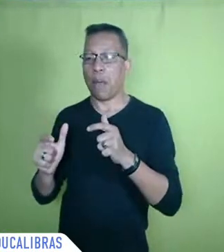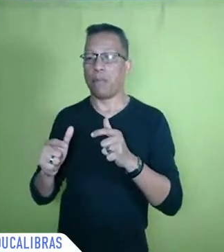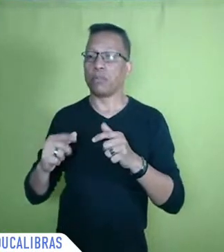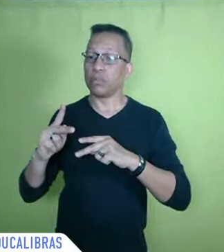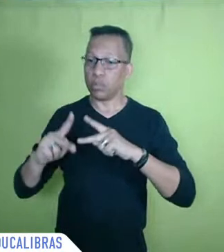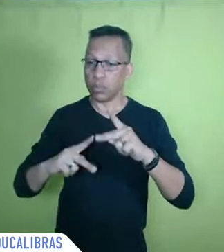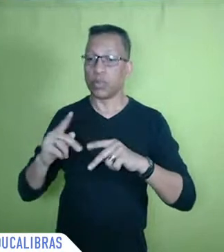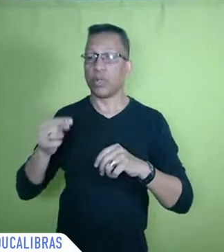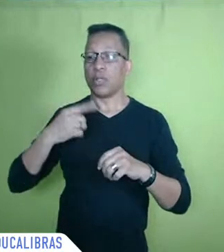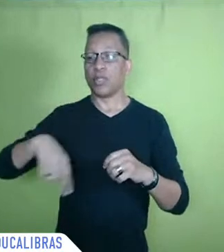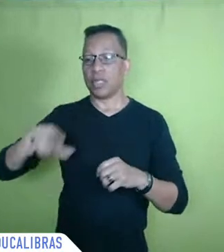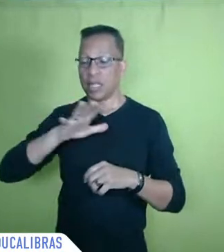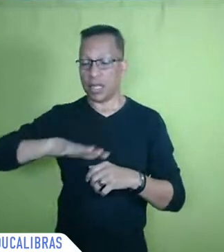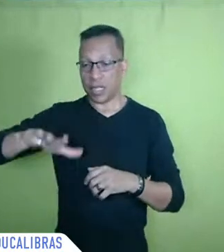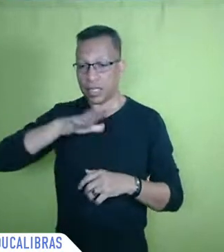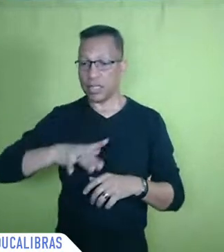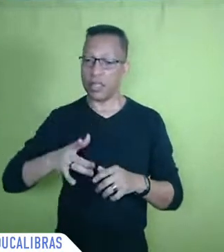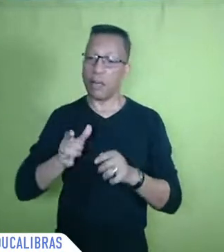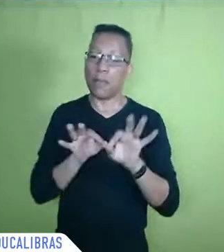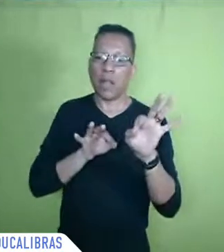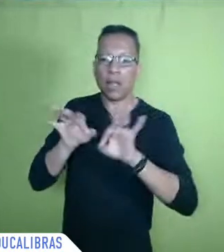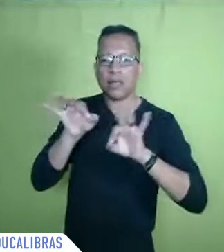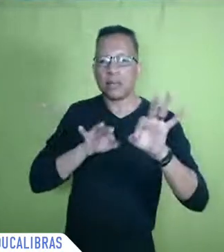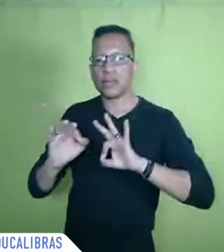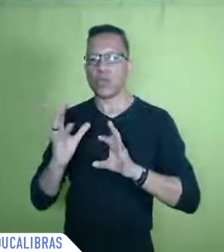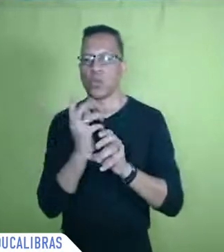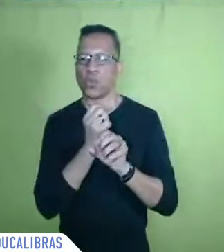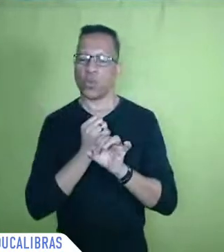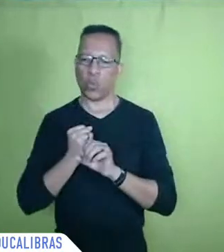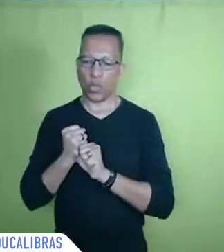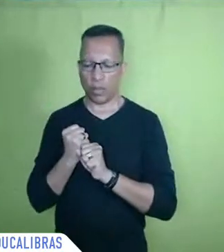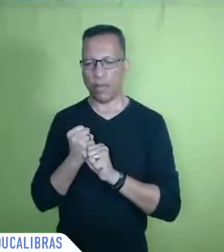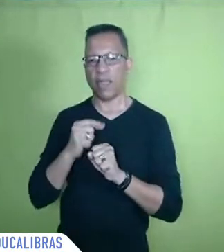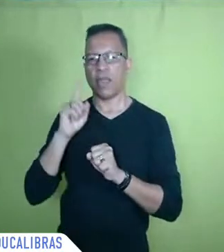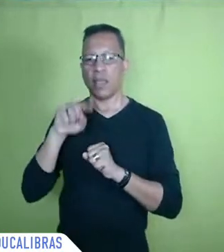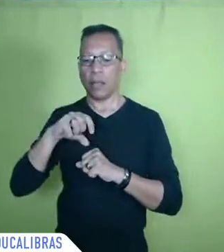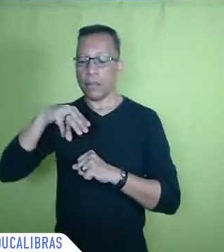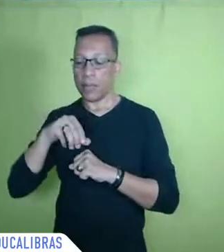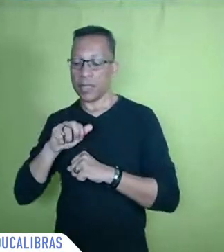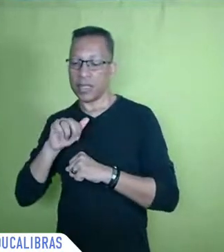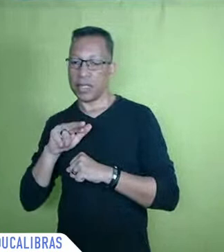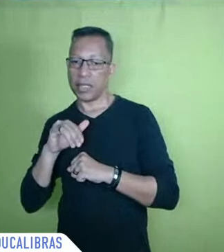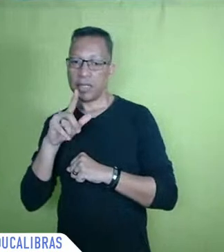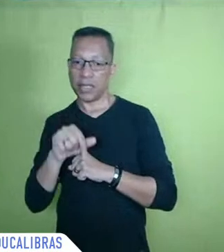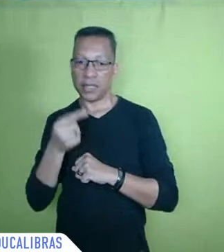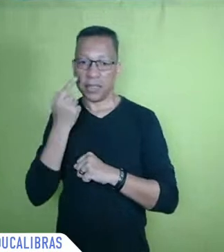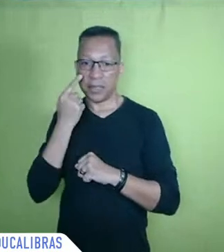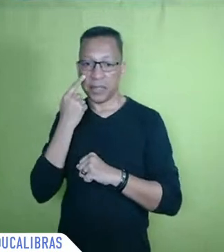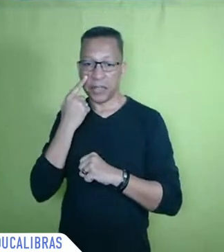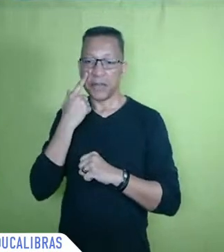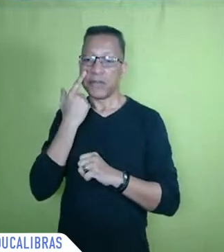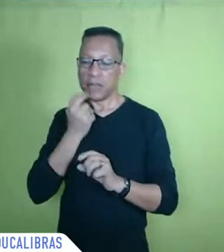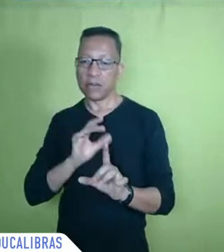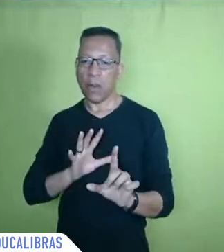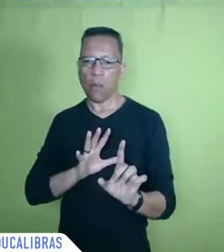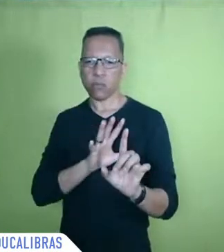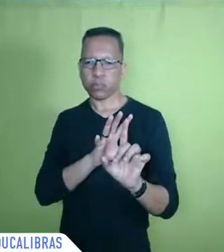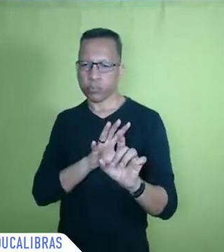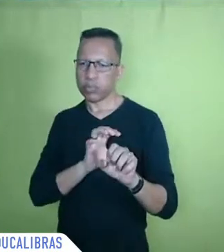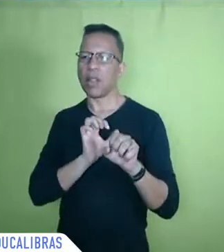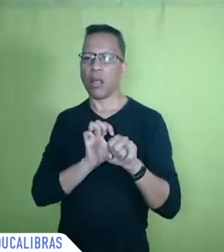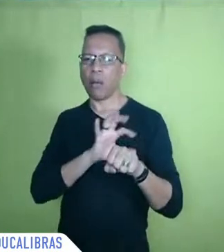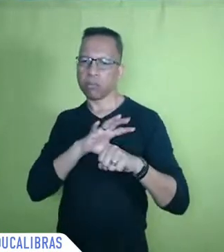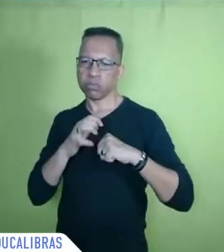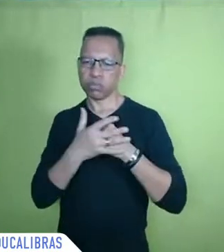several organizations, especially related to budget and planning. And she